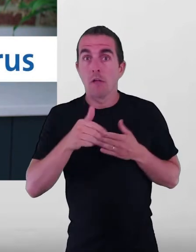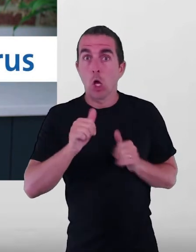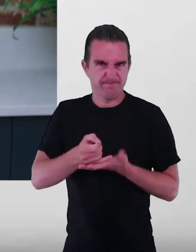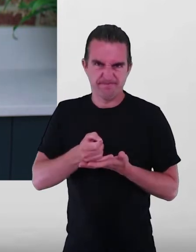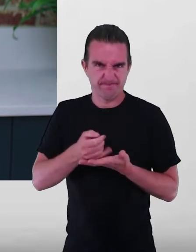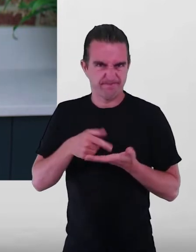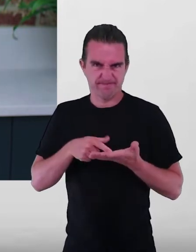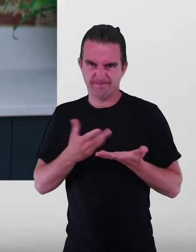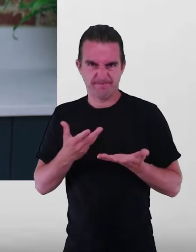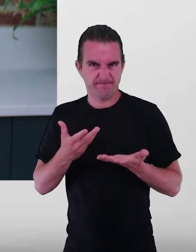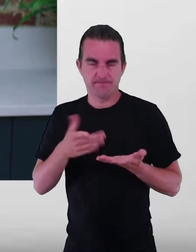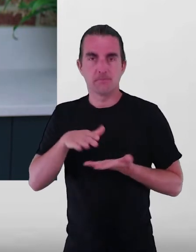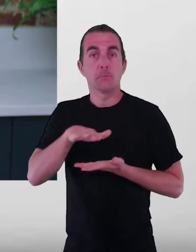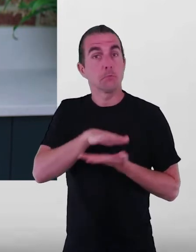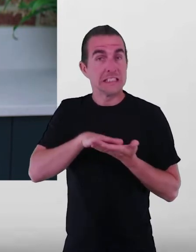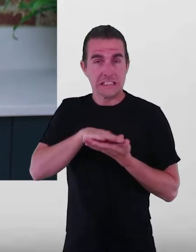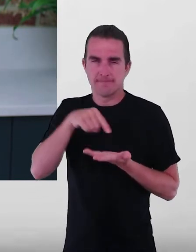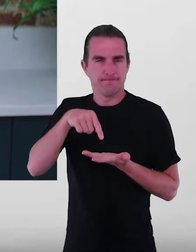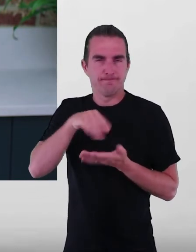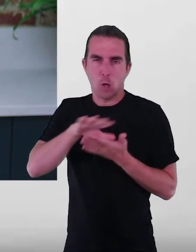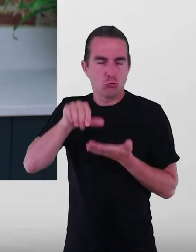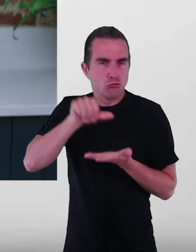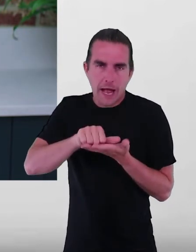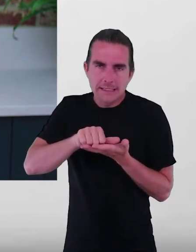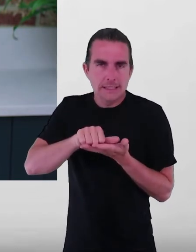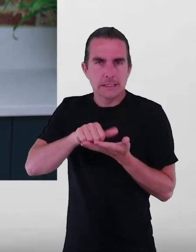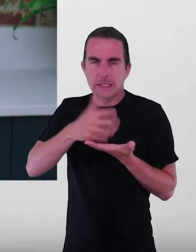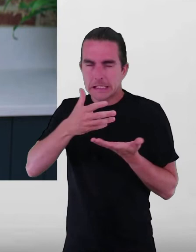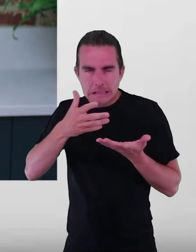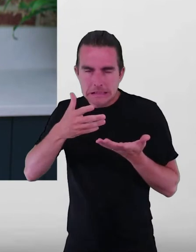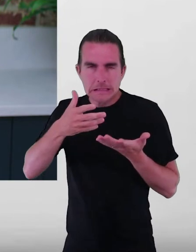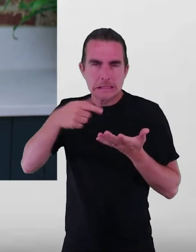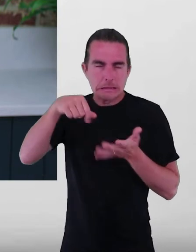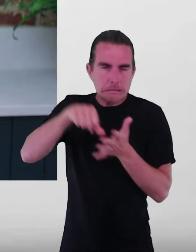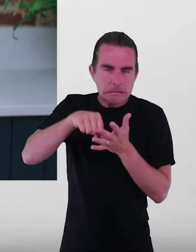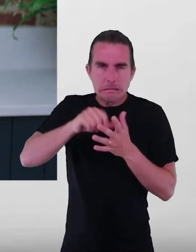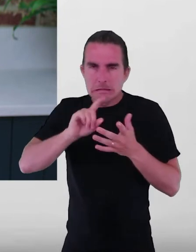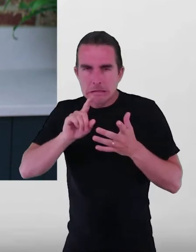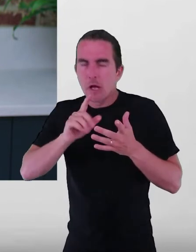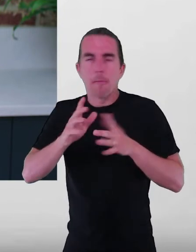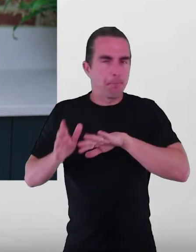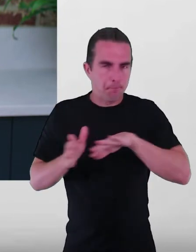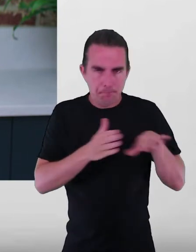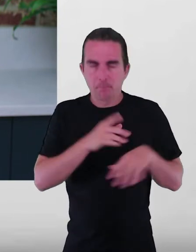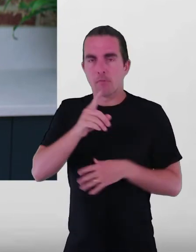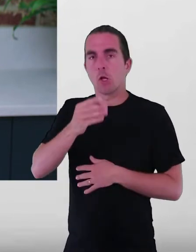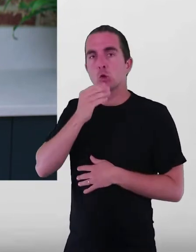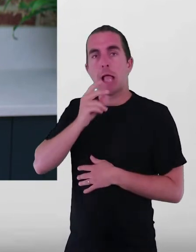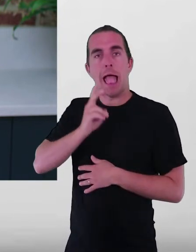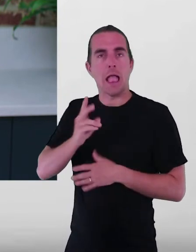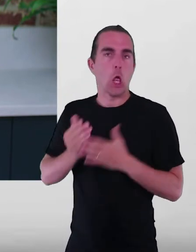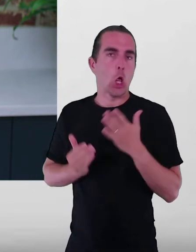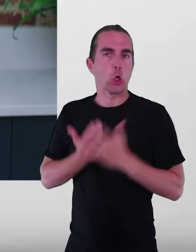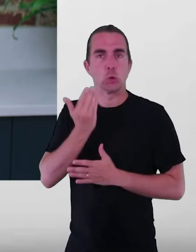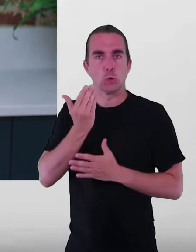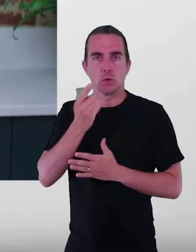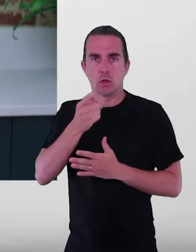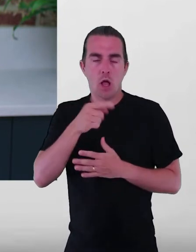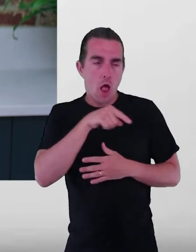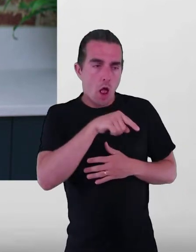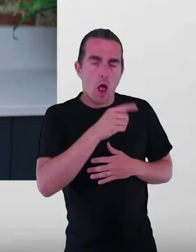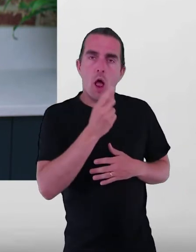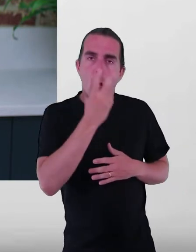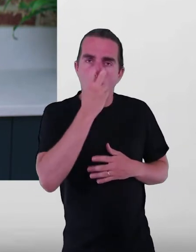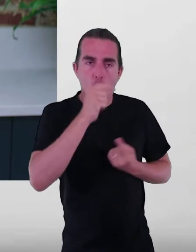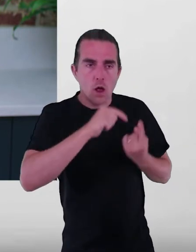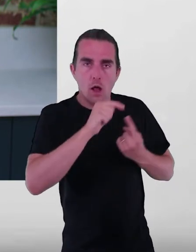guidelines. If you get a void result, this means that the test has not run correctly. You need to take another test. Use a new